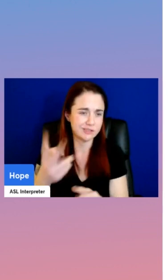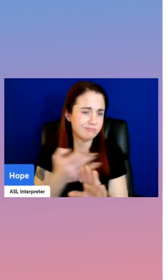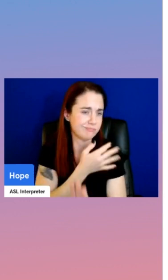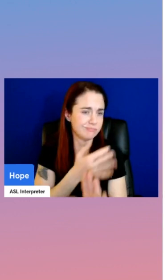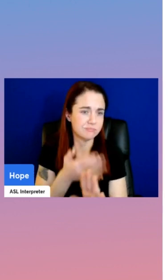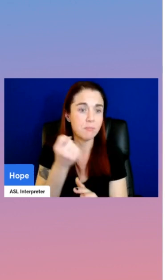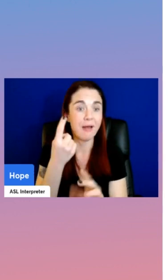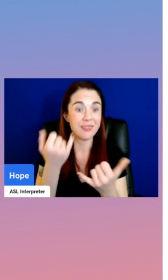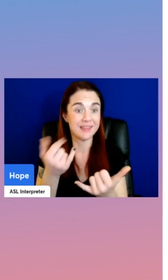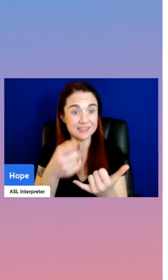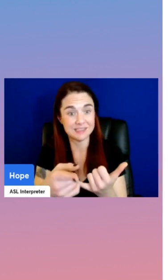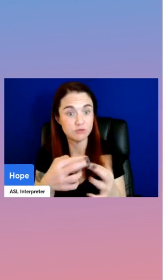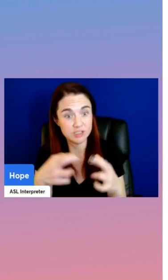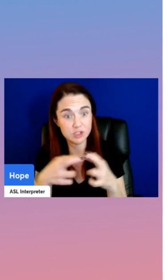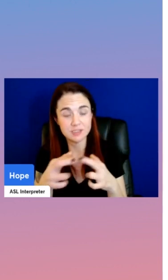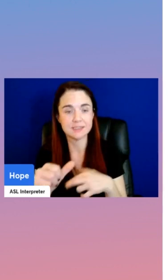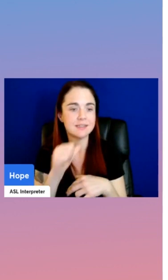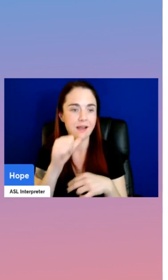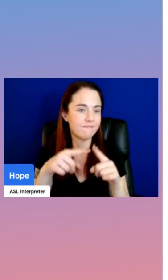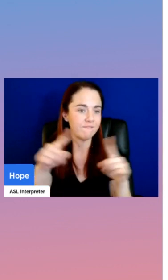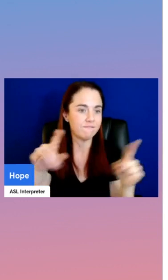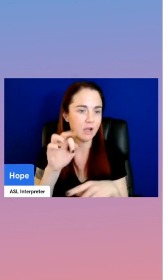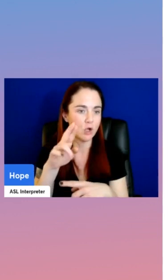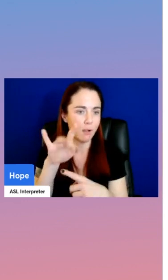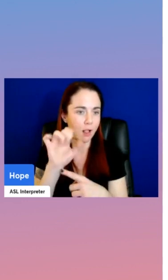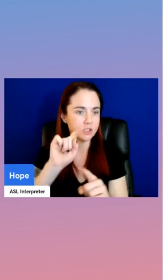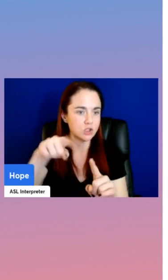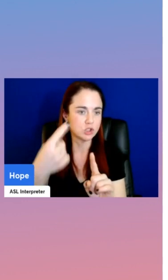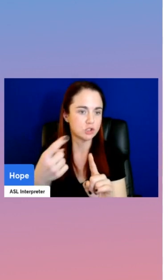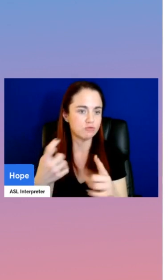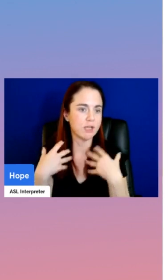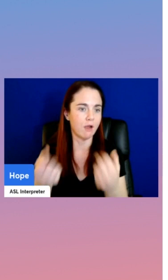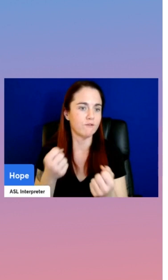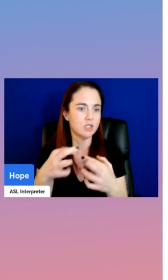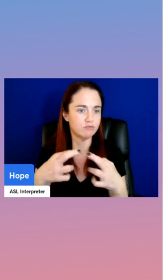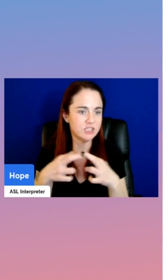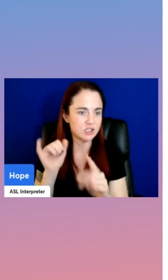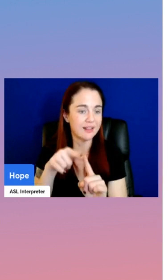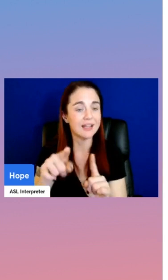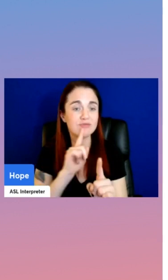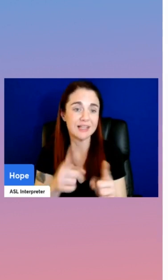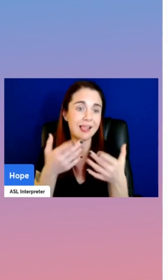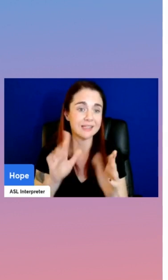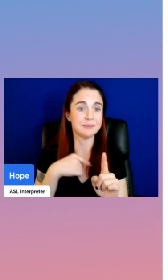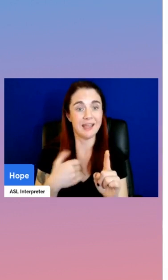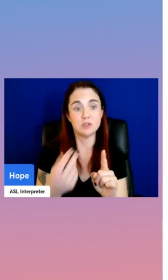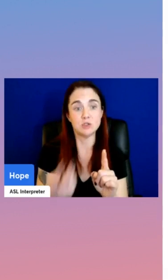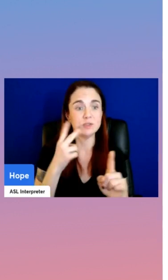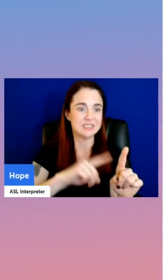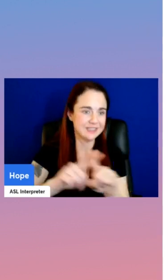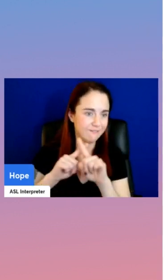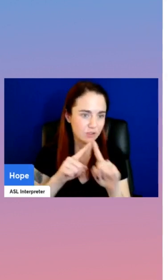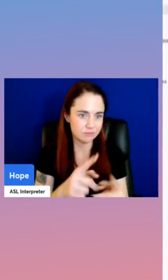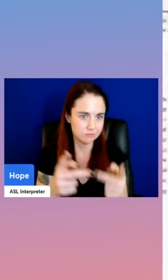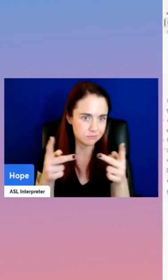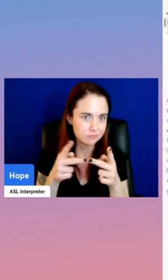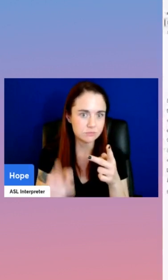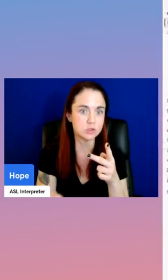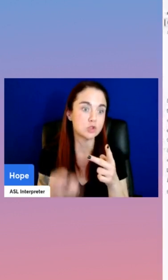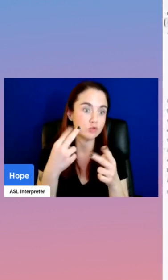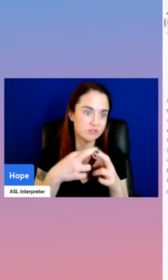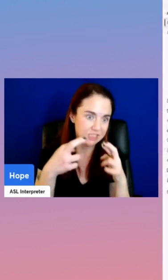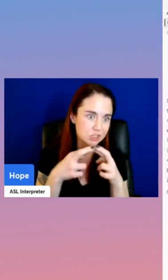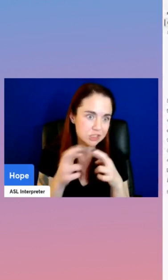mapped to my variable disaster recovery region. This allows me really to have two different sources on two different regions in one shot,